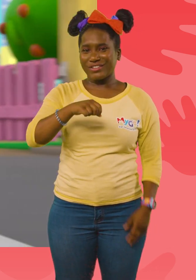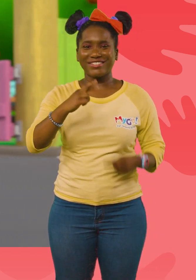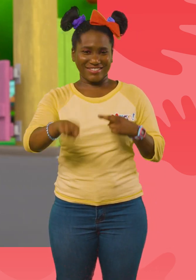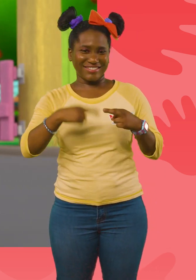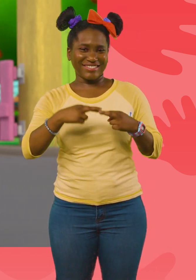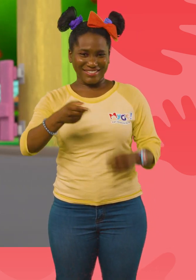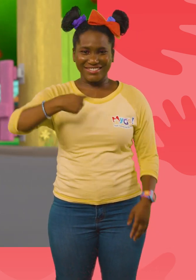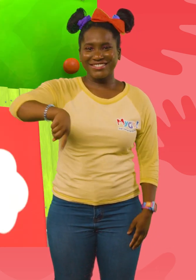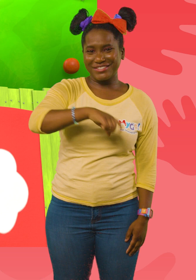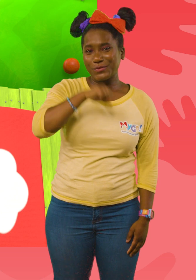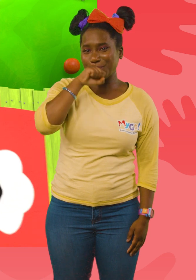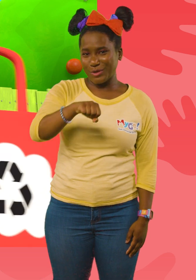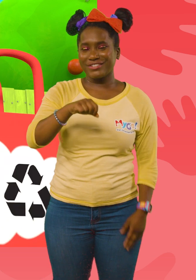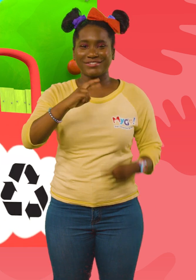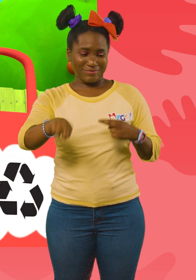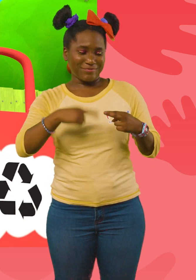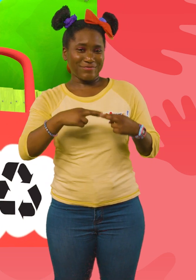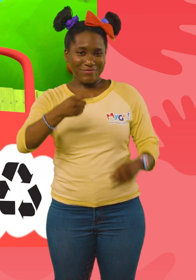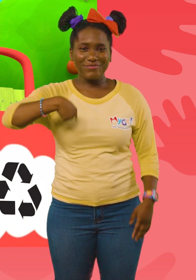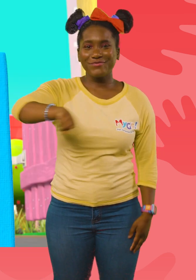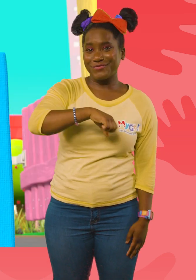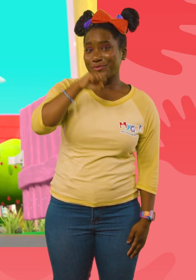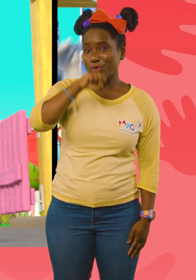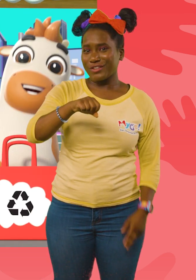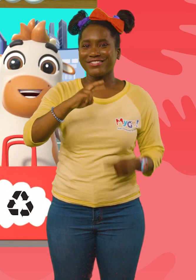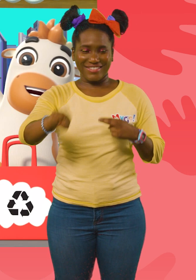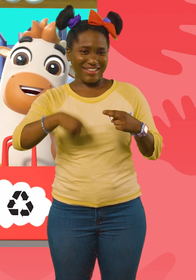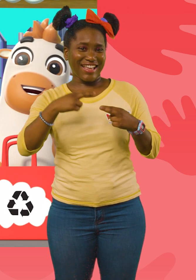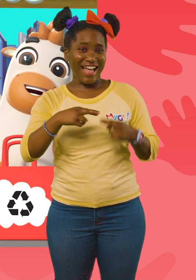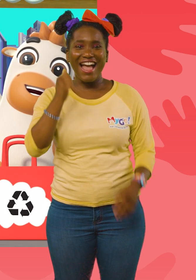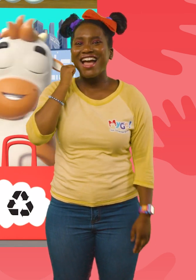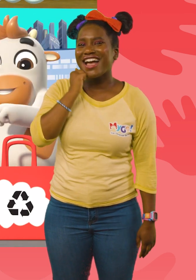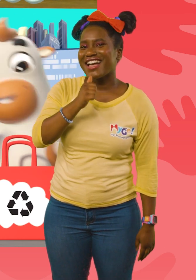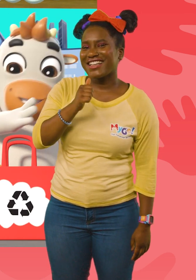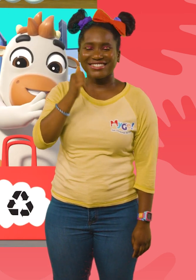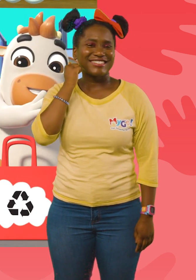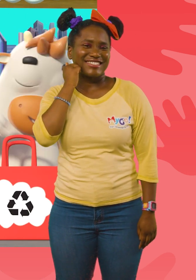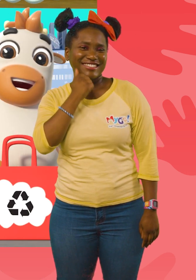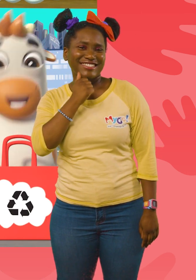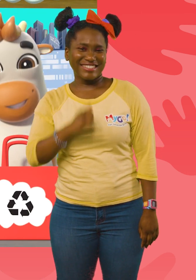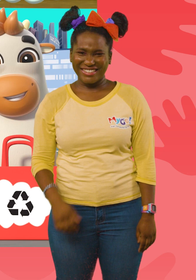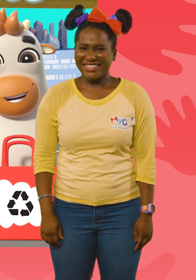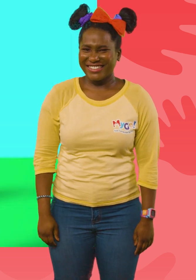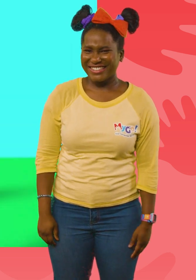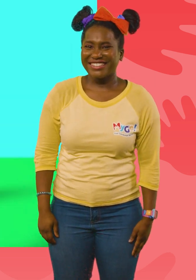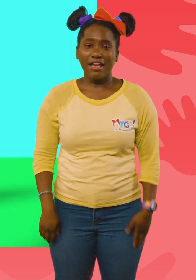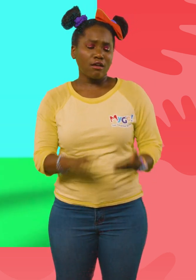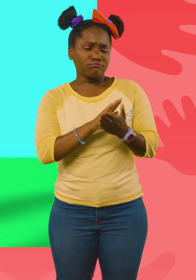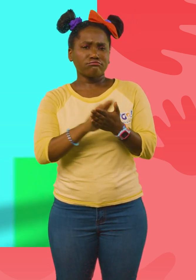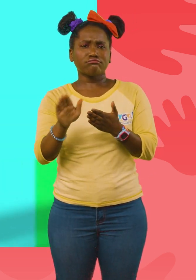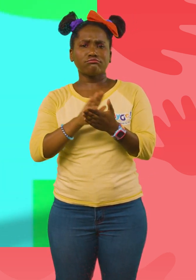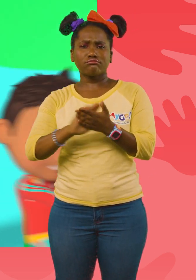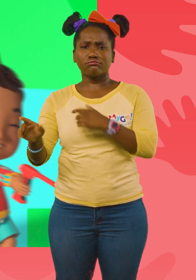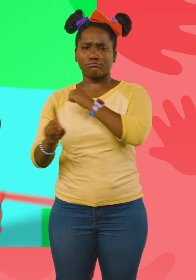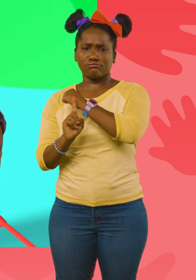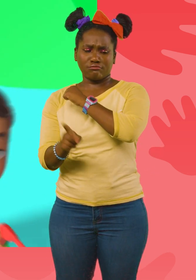We love to recycle, we love to recycle, we love to recycle every day. Clean up